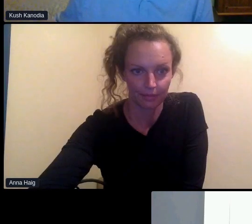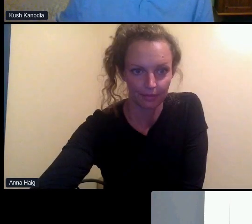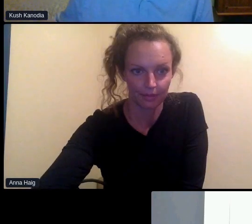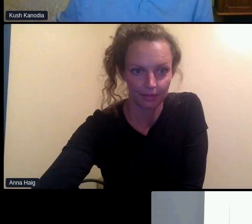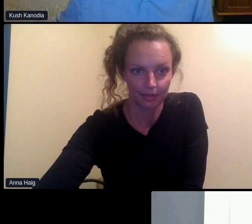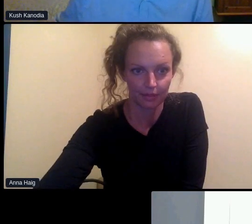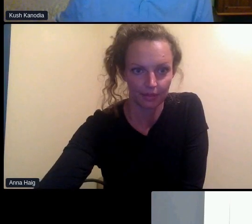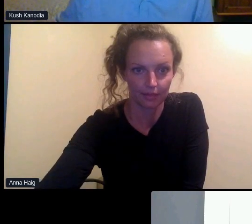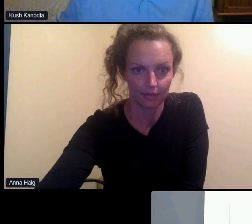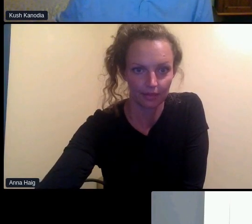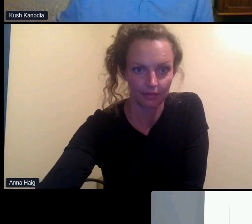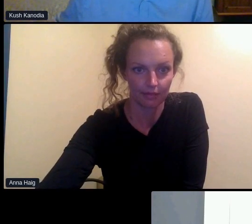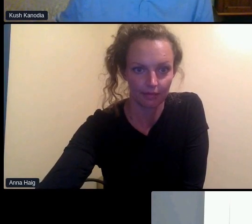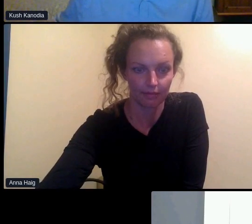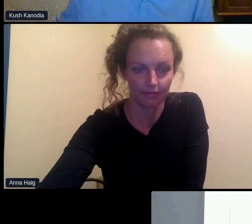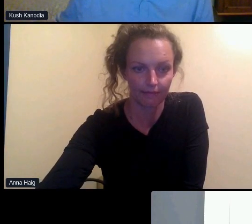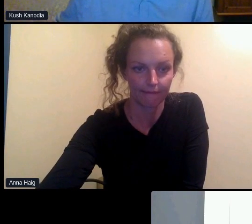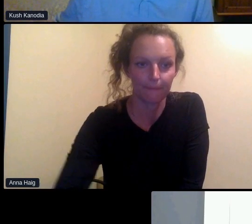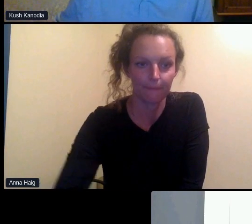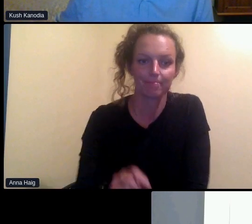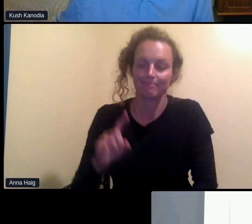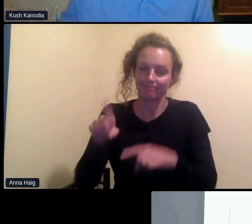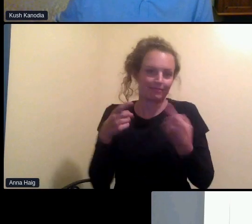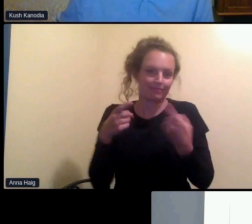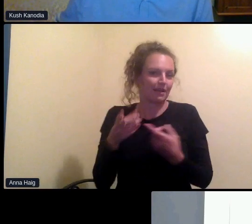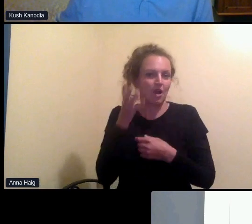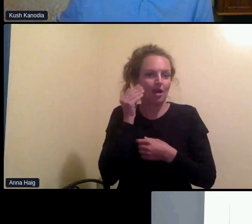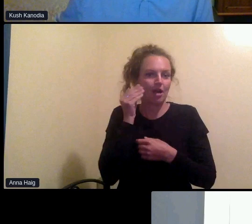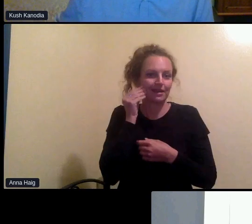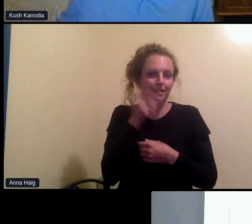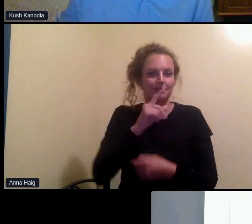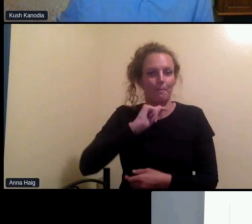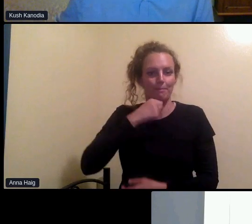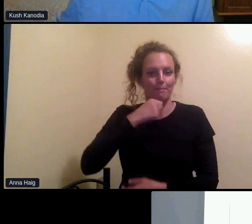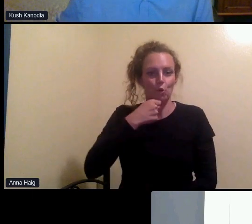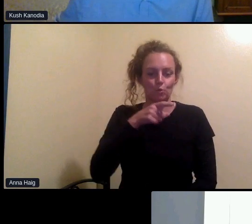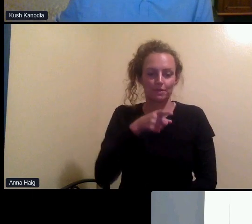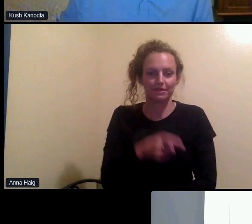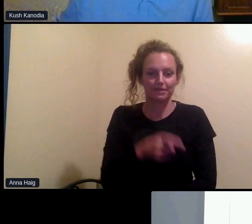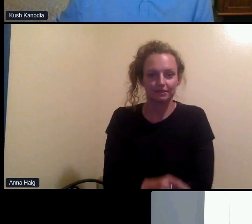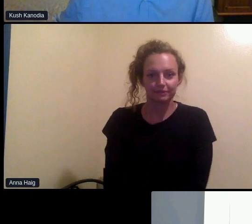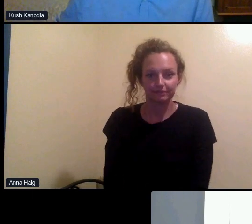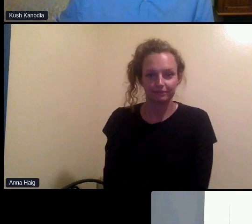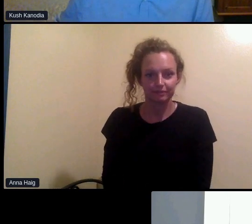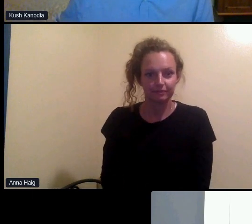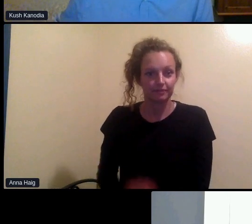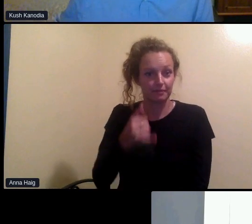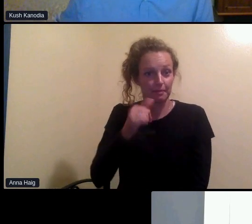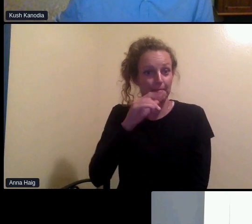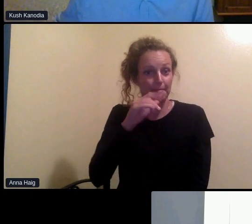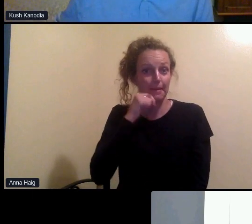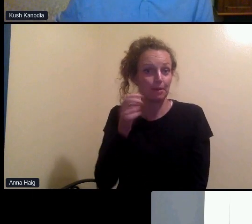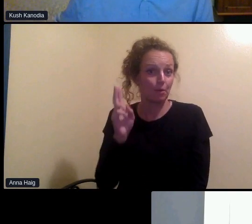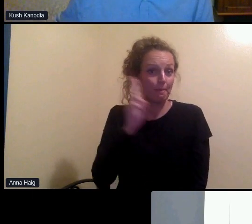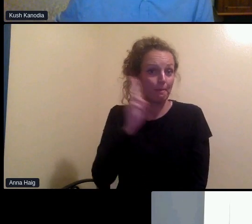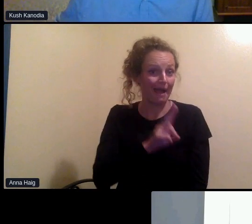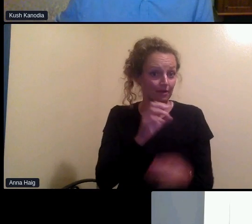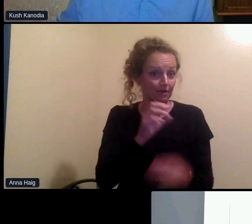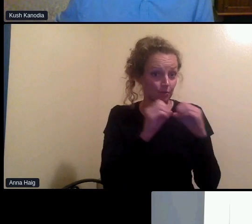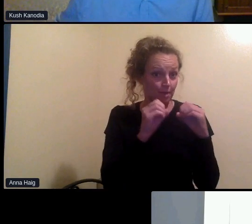Let's see, maybe speaking, we can hear Bernard. Maybe we'll come back to you, Bernard. We can start the tech, but in the meantime, Lucy, are you okay to jump